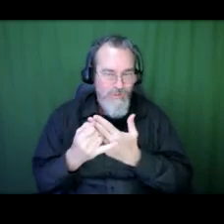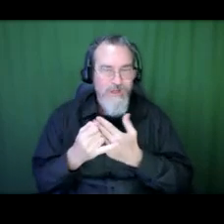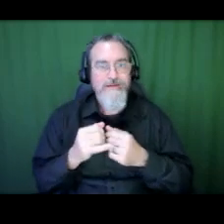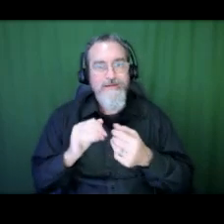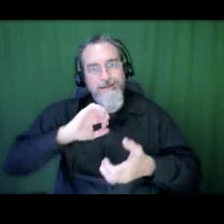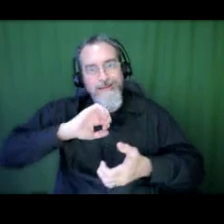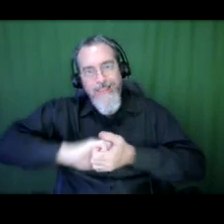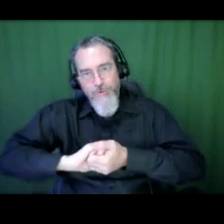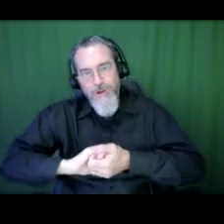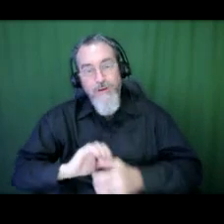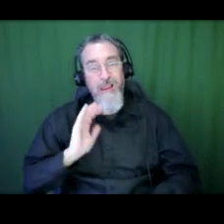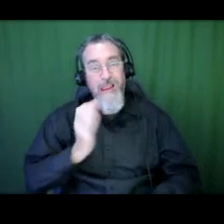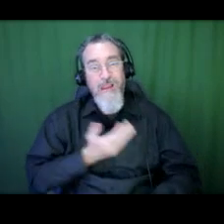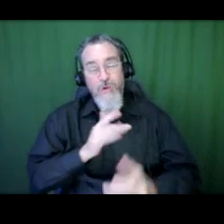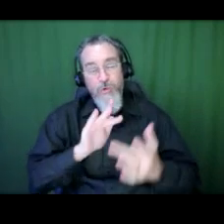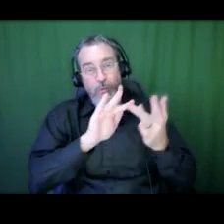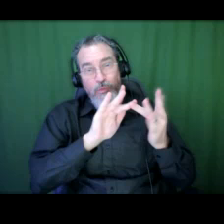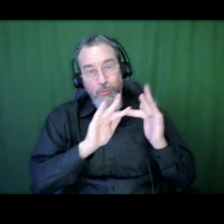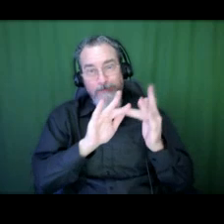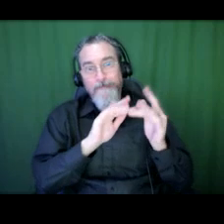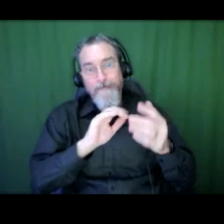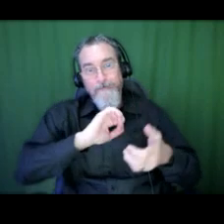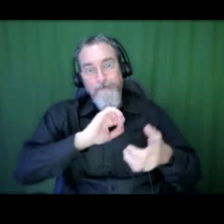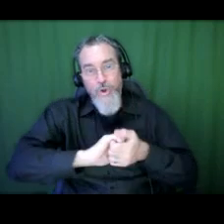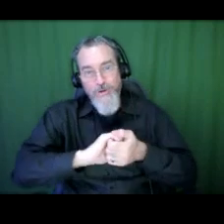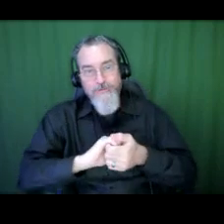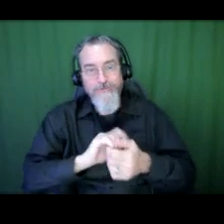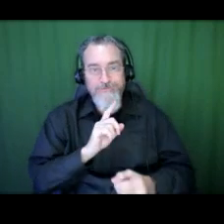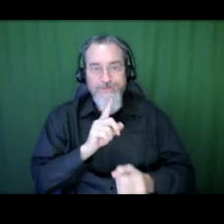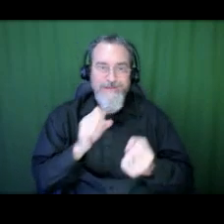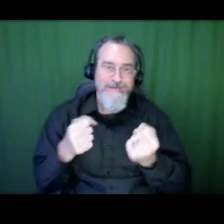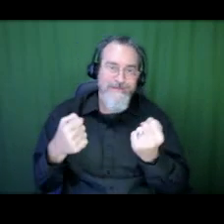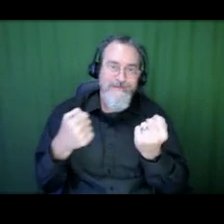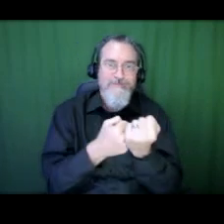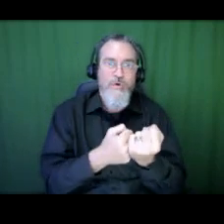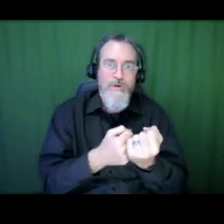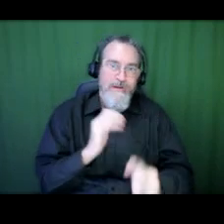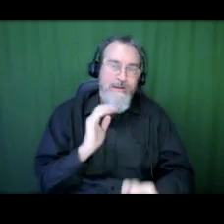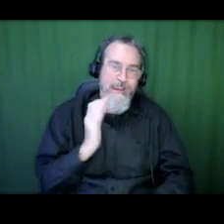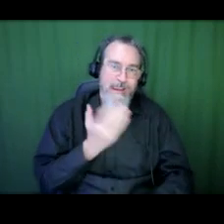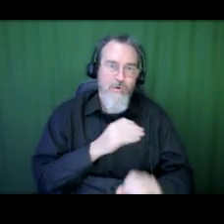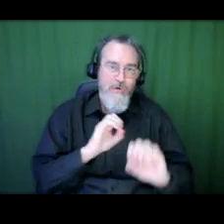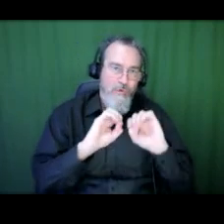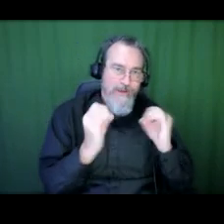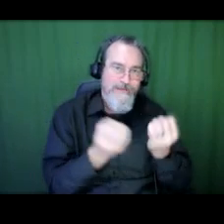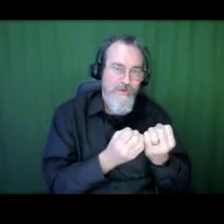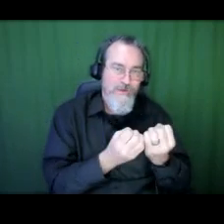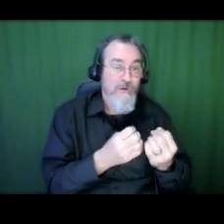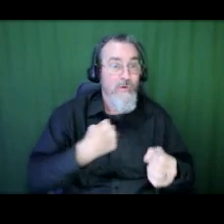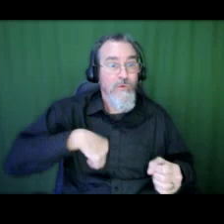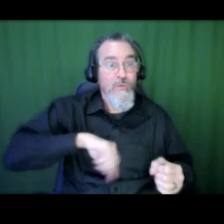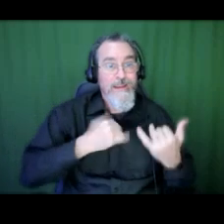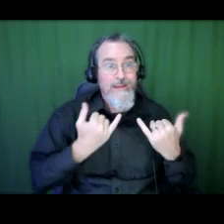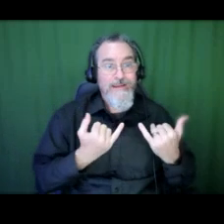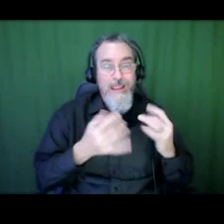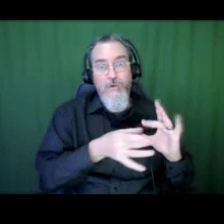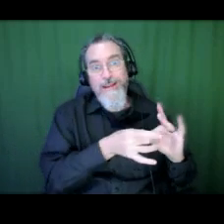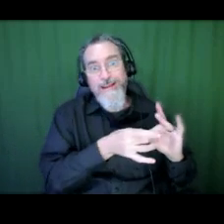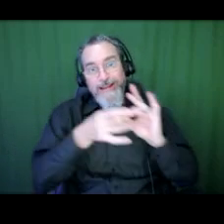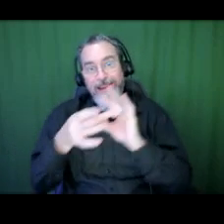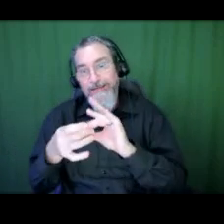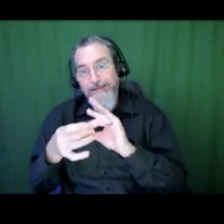web of partners are the backbone organization of St. Paul, and we are connecting to larger NOAA partners, data centers, University of